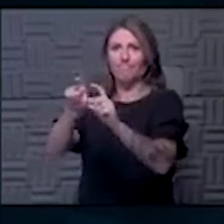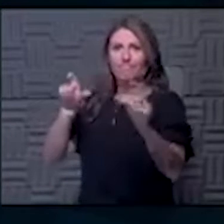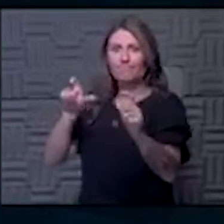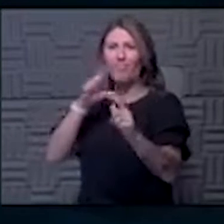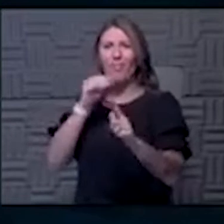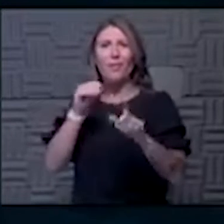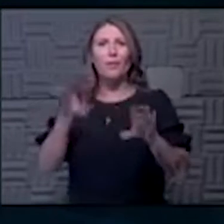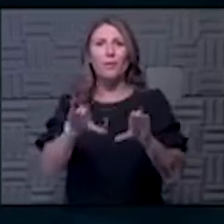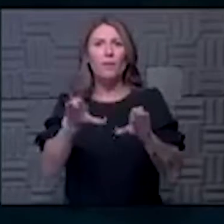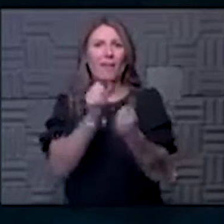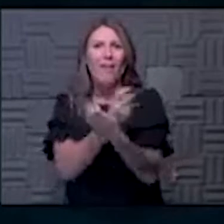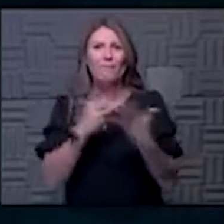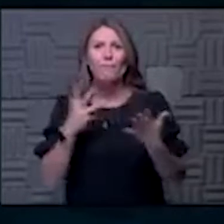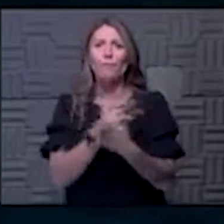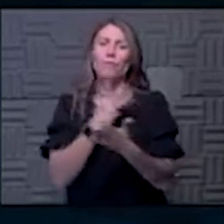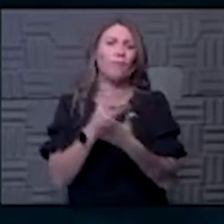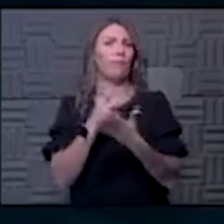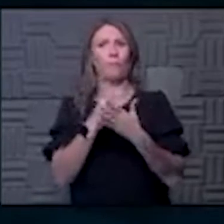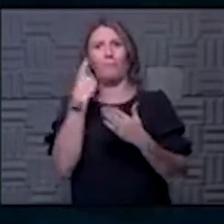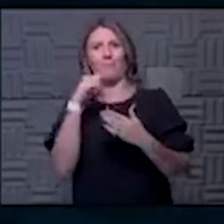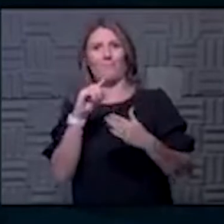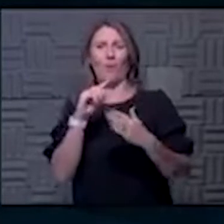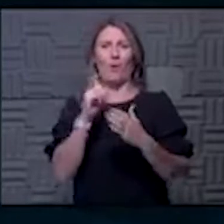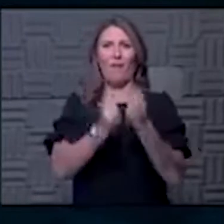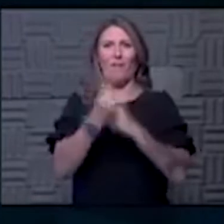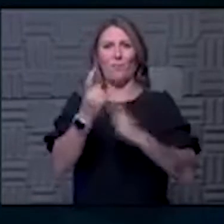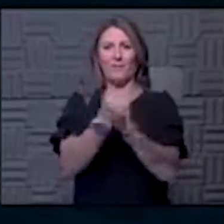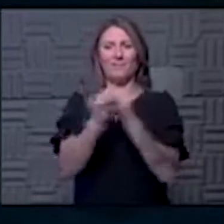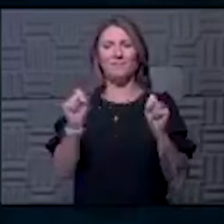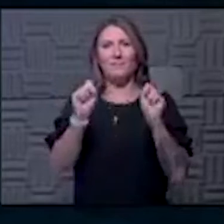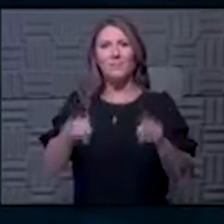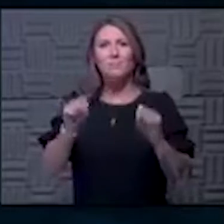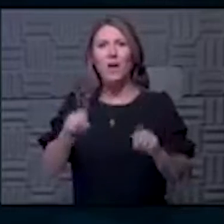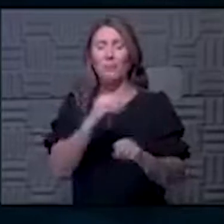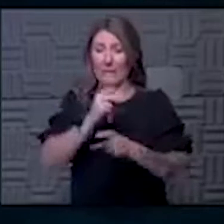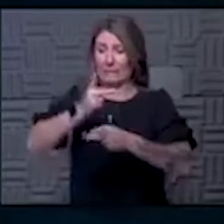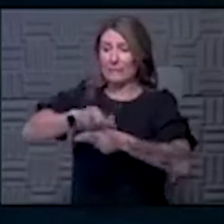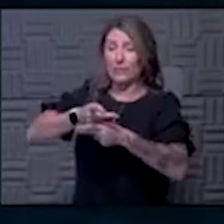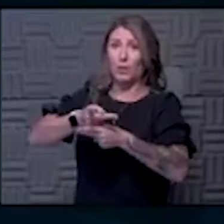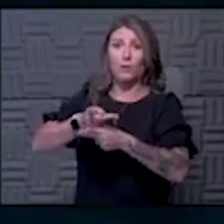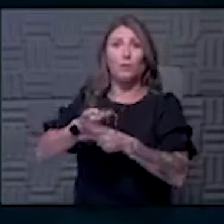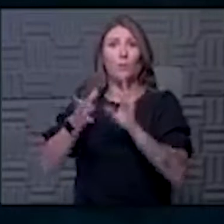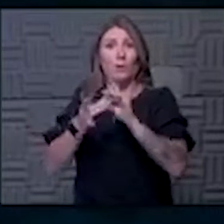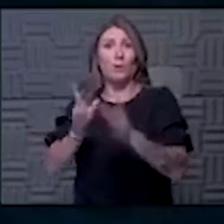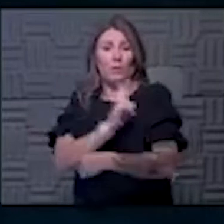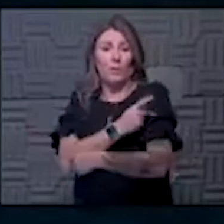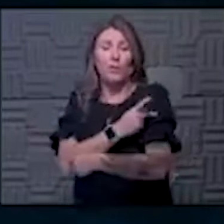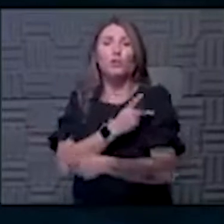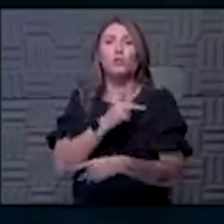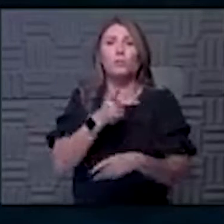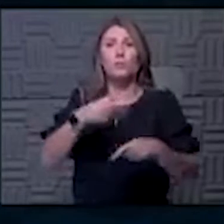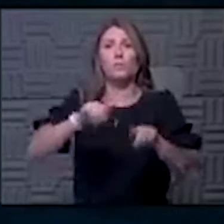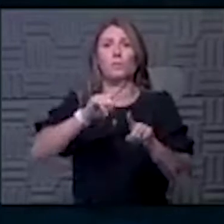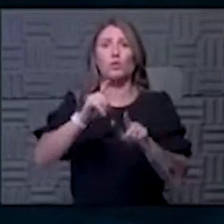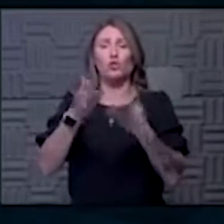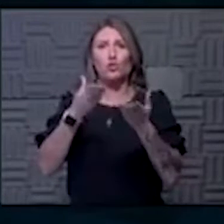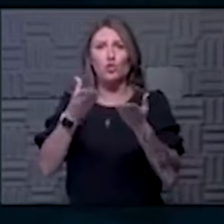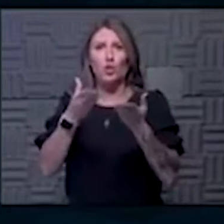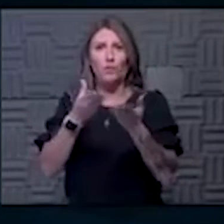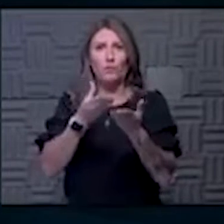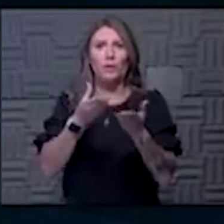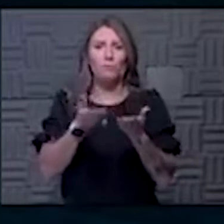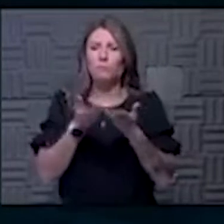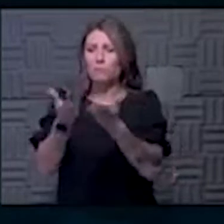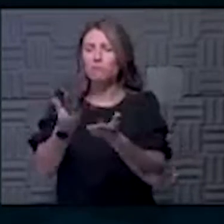possible. And we continue to take all of the necessary precautions on our patient side to make sure, as we're serving our patients, that we're serving